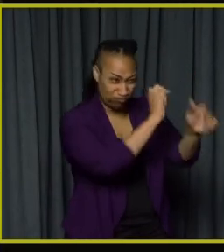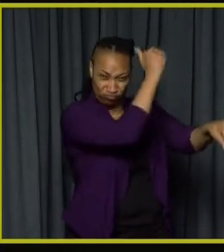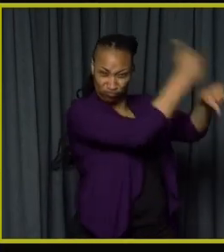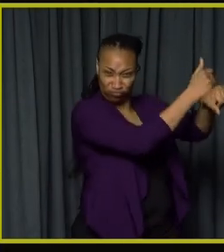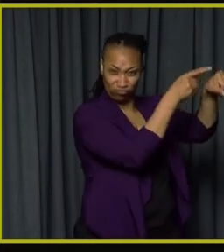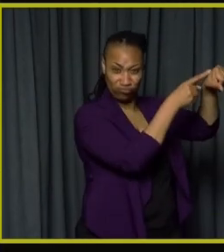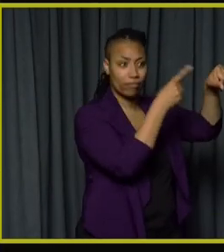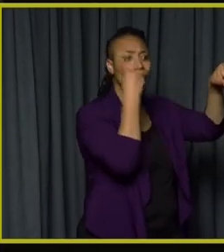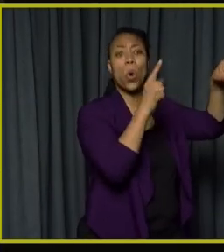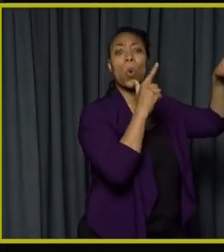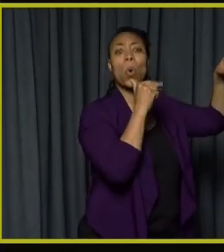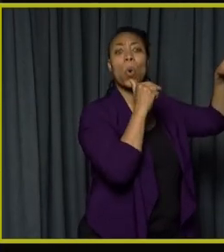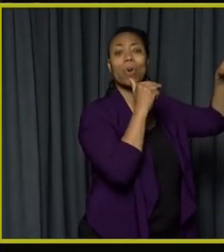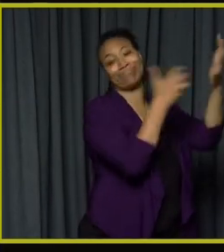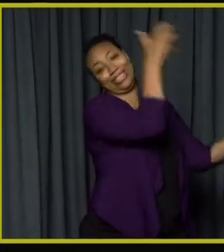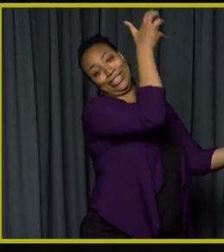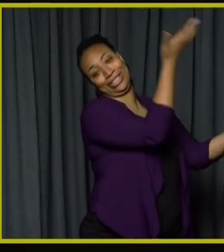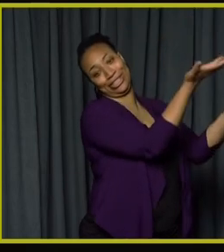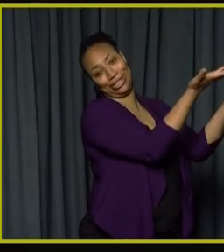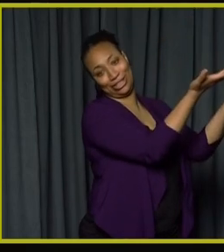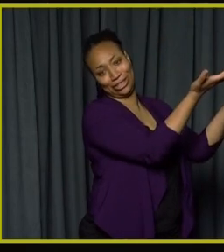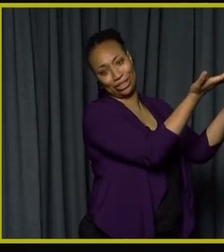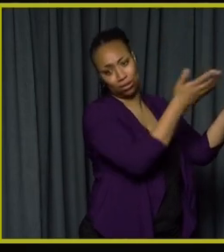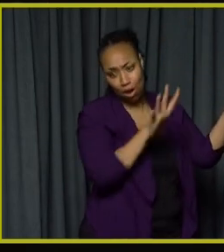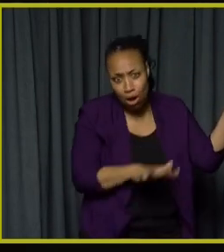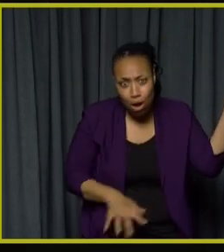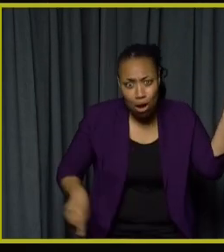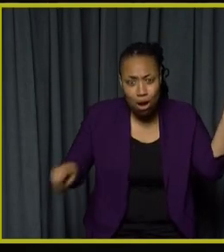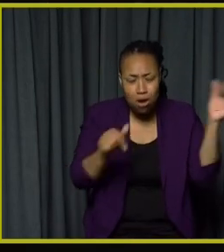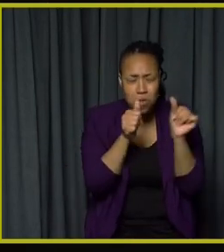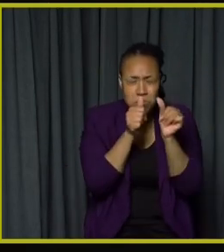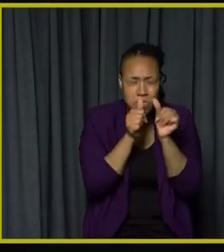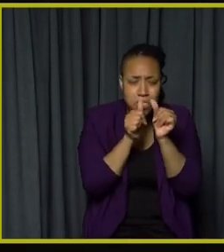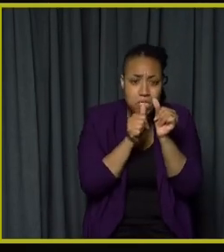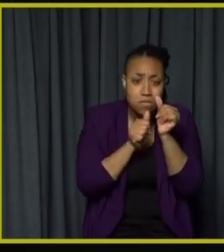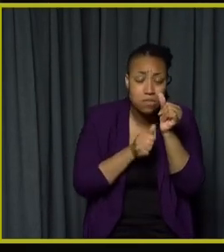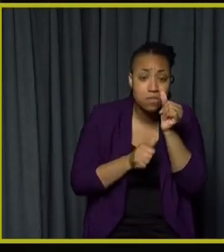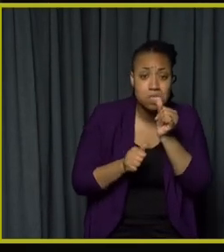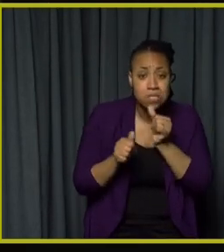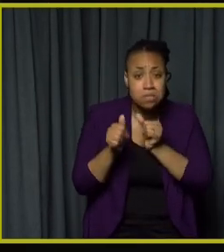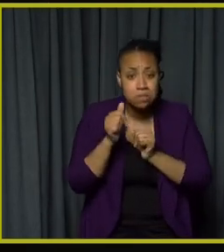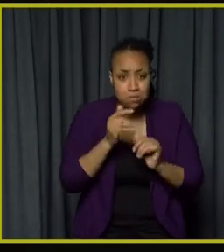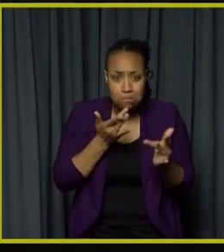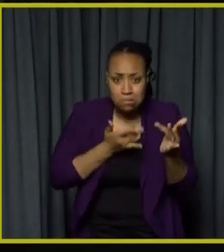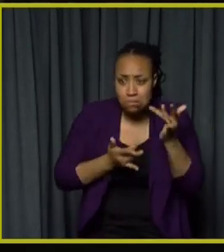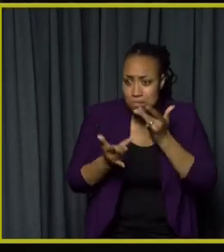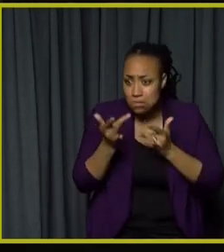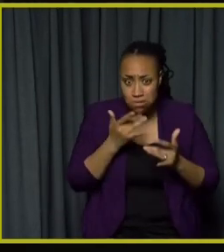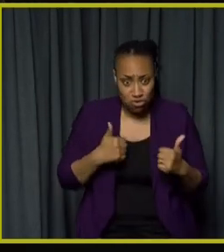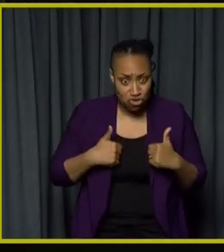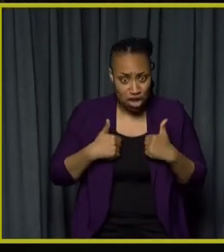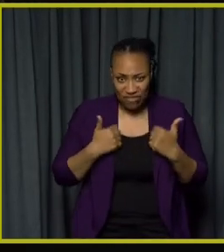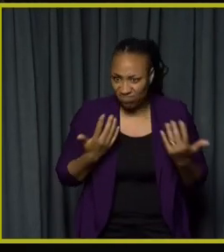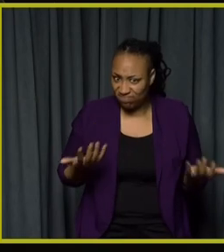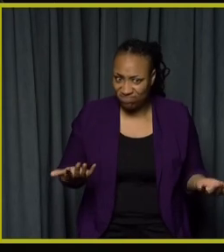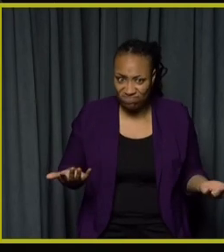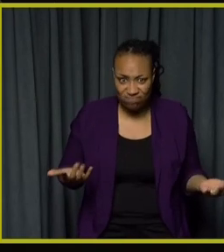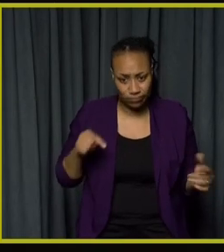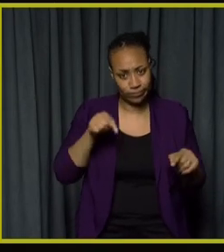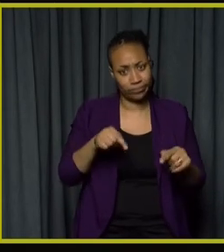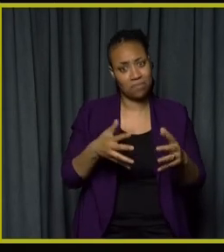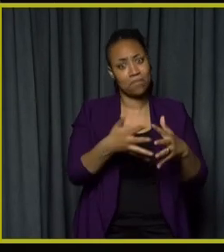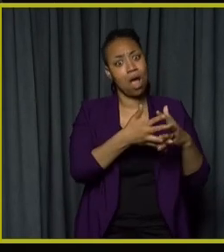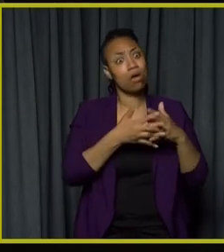they have kept nearly half of us from having what we need to survive in the richest nation in the history of the